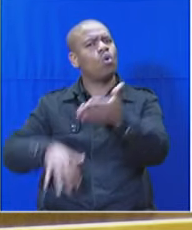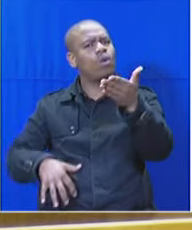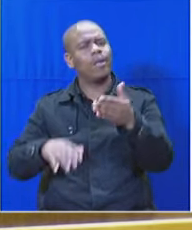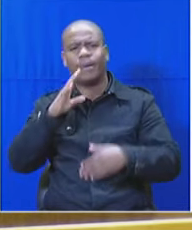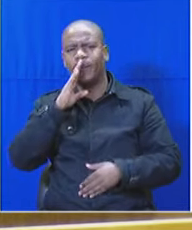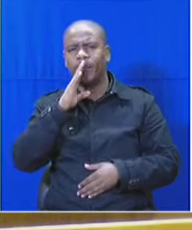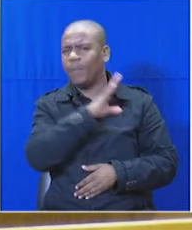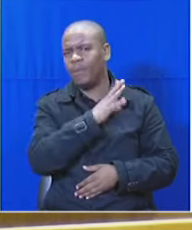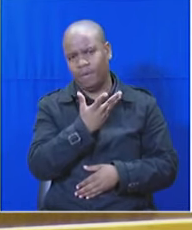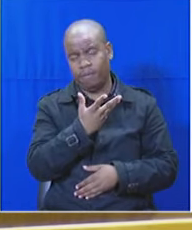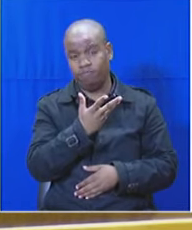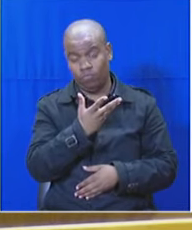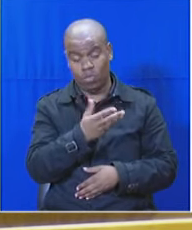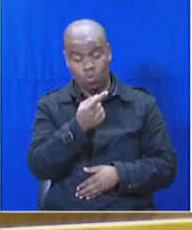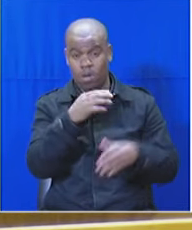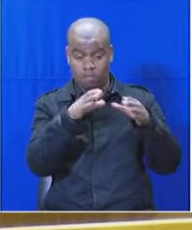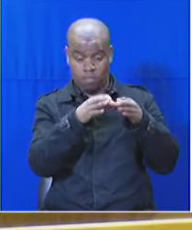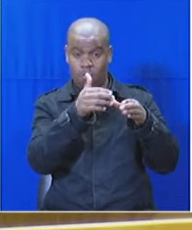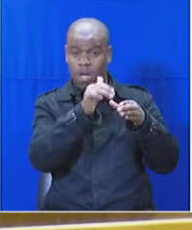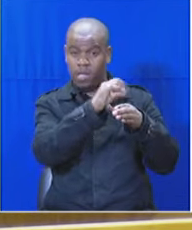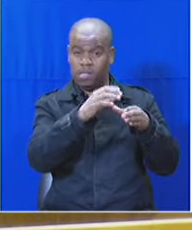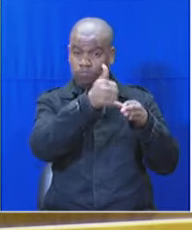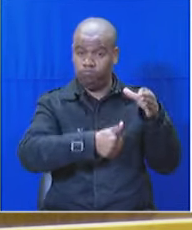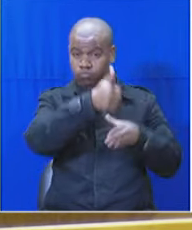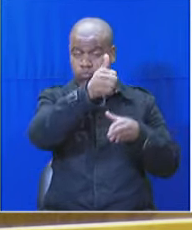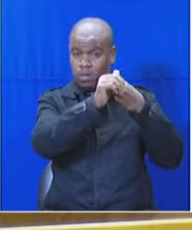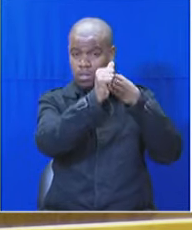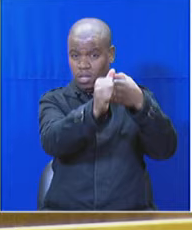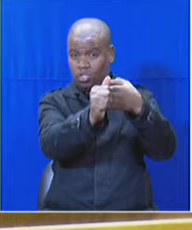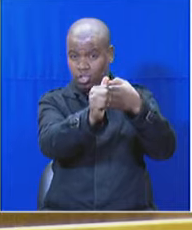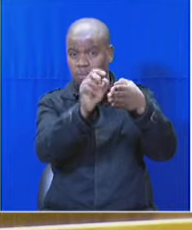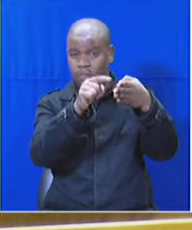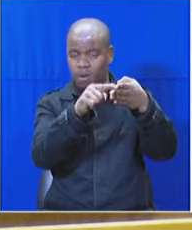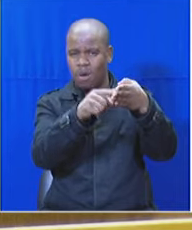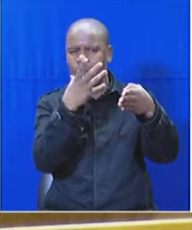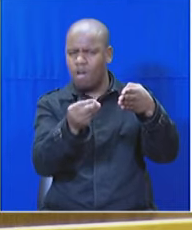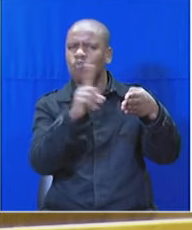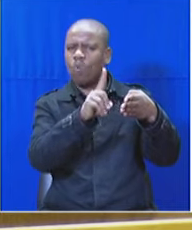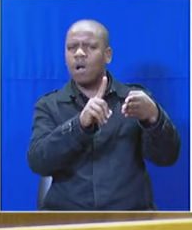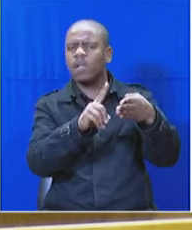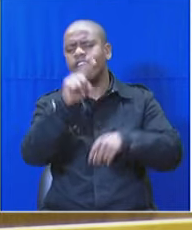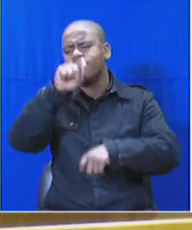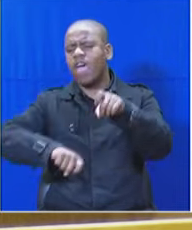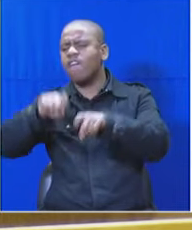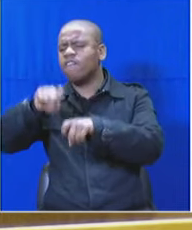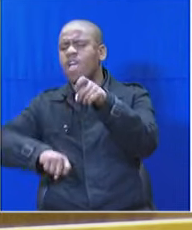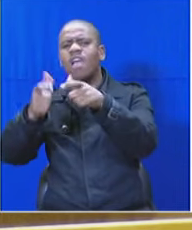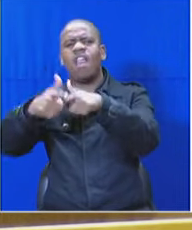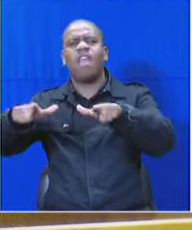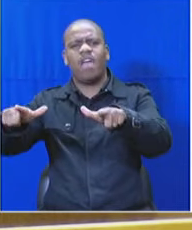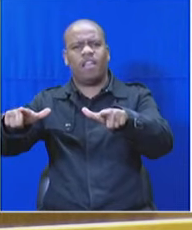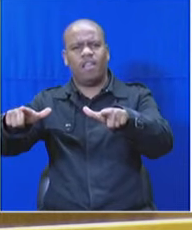have under the leadership of the ANC is failed land transformation, because we don't have a narrative to